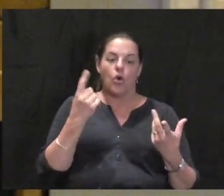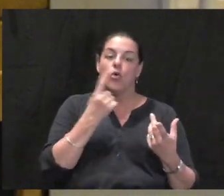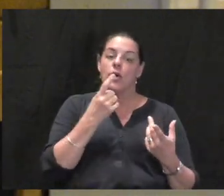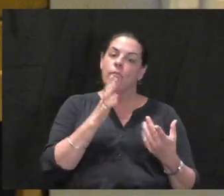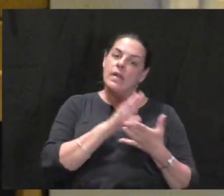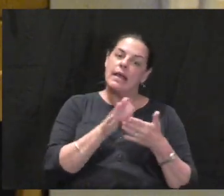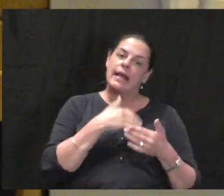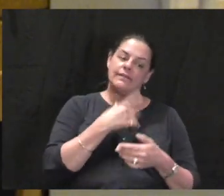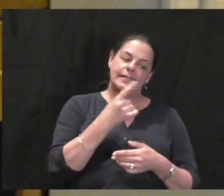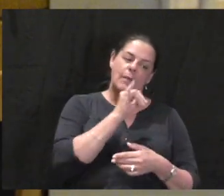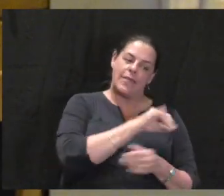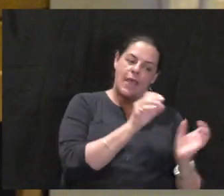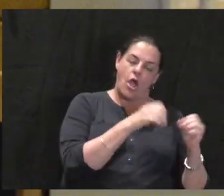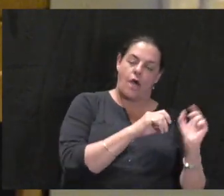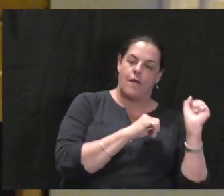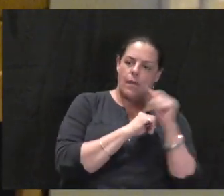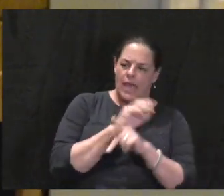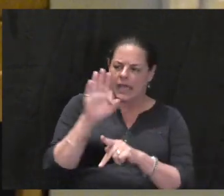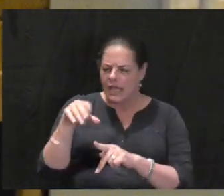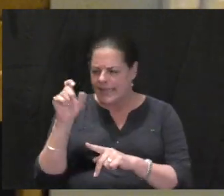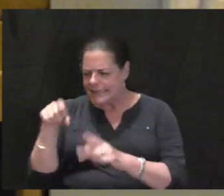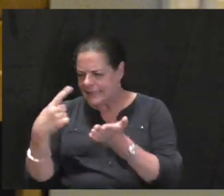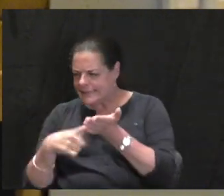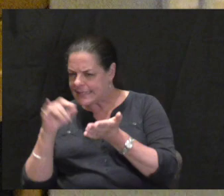beneficial. Sorry, she's 2.